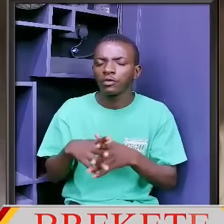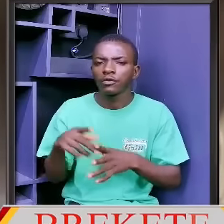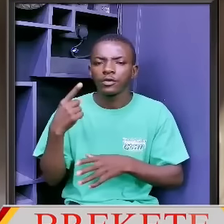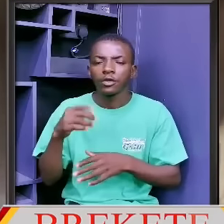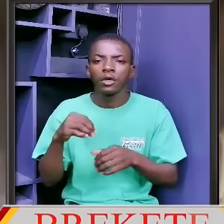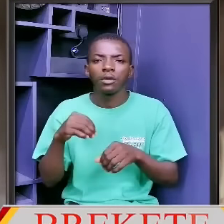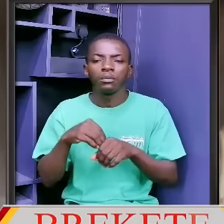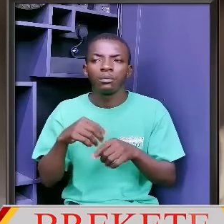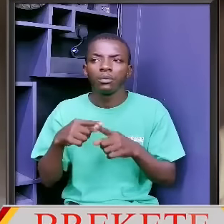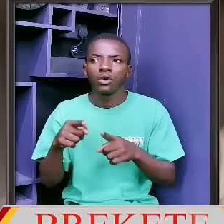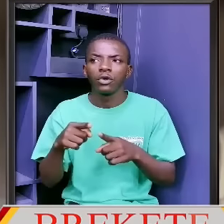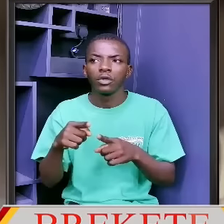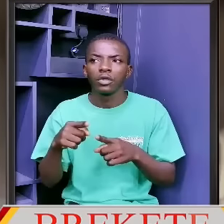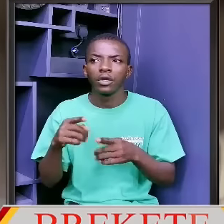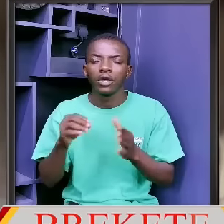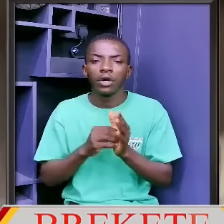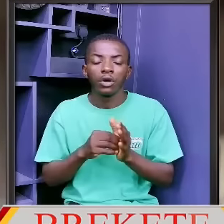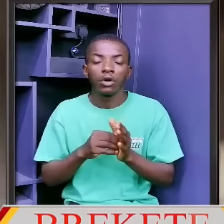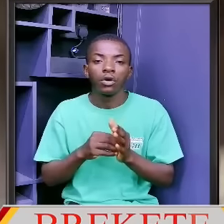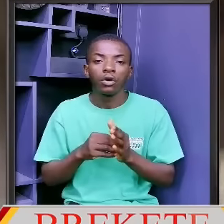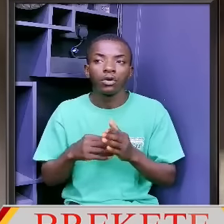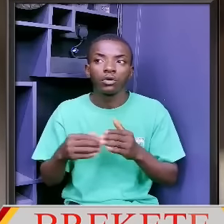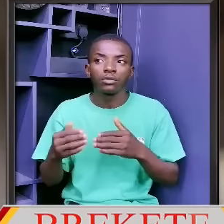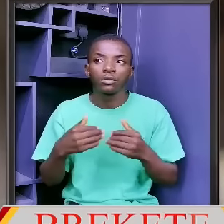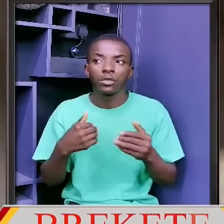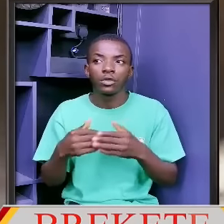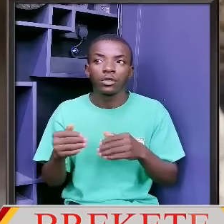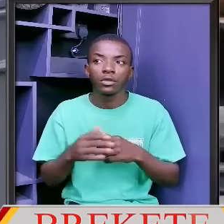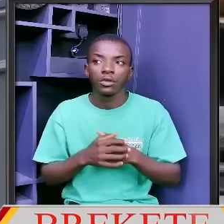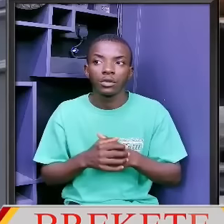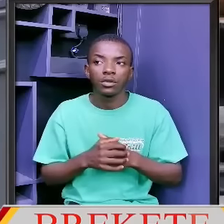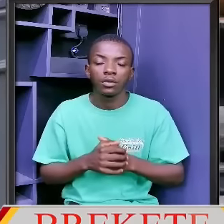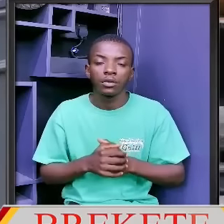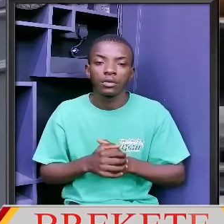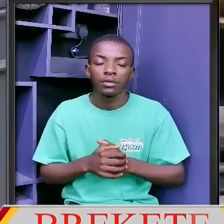in her own case, make una hear her story, Bamala Bari.